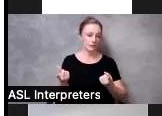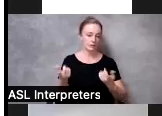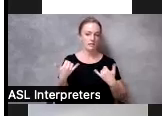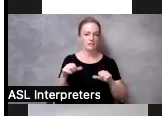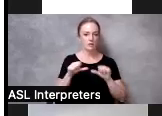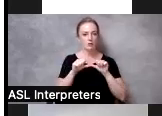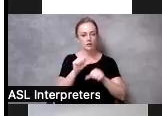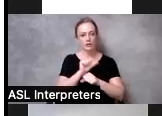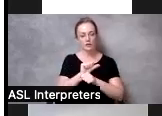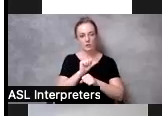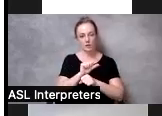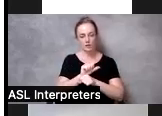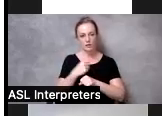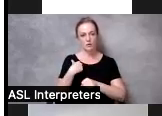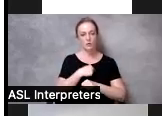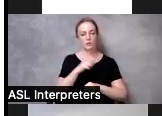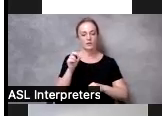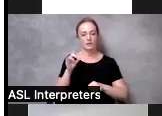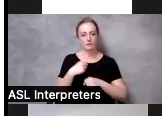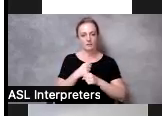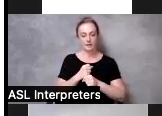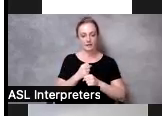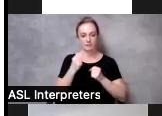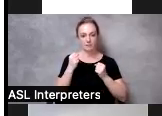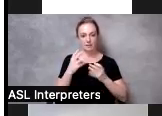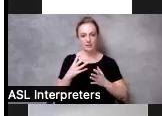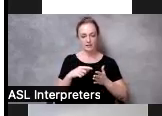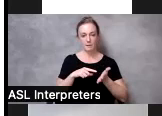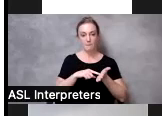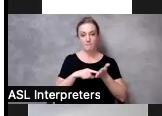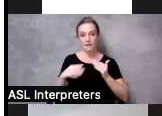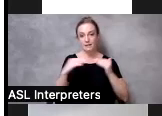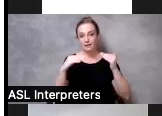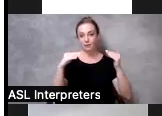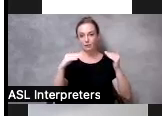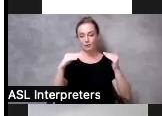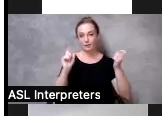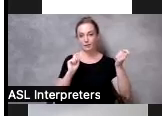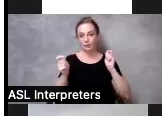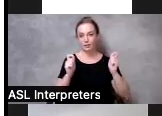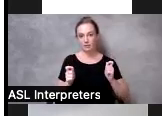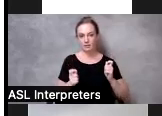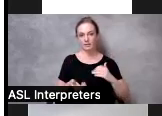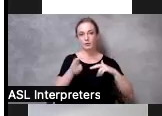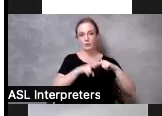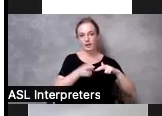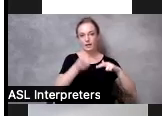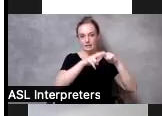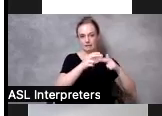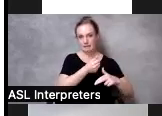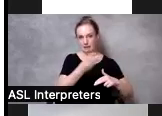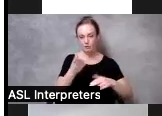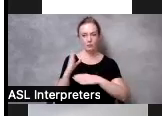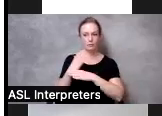ongoing work. We've made a lot of pay grade adjustments, a lot of additional raises in partnership